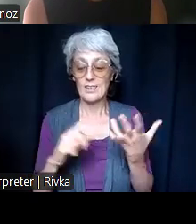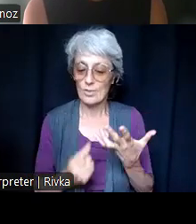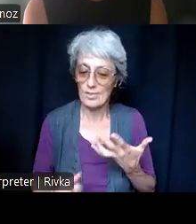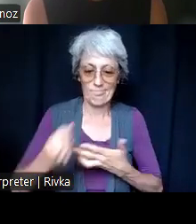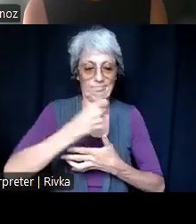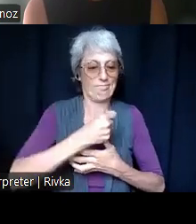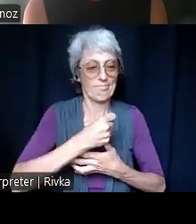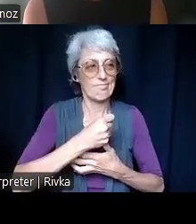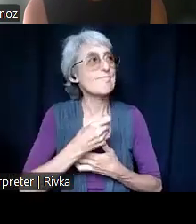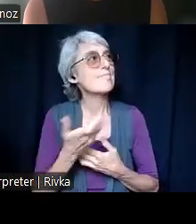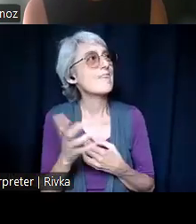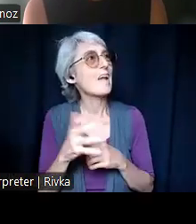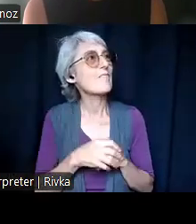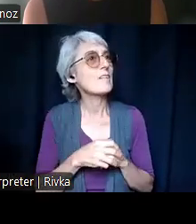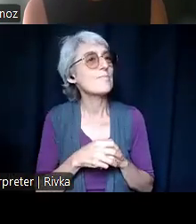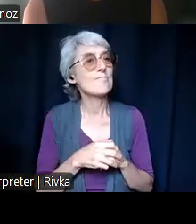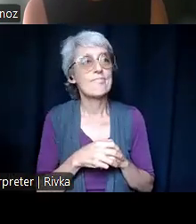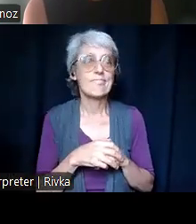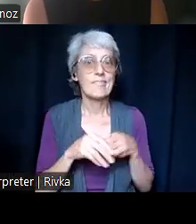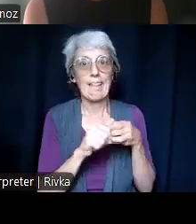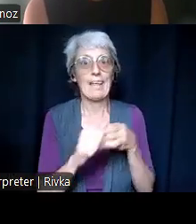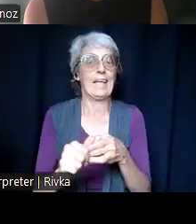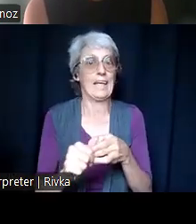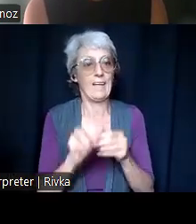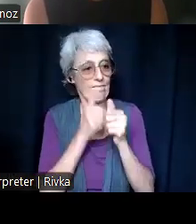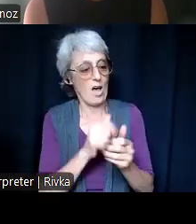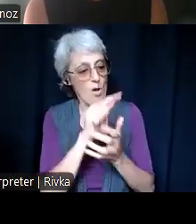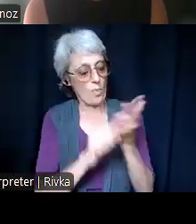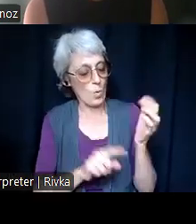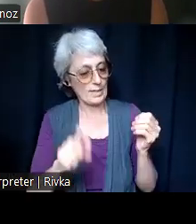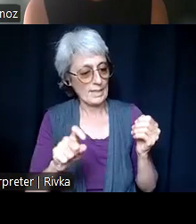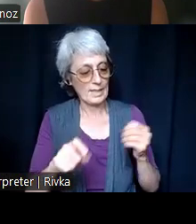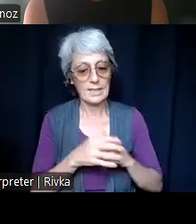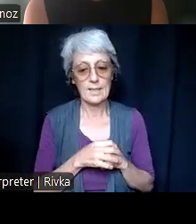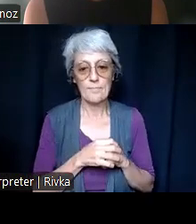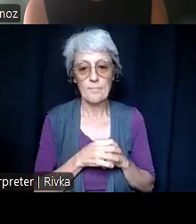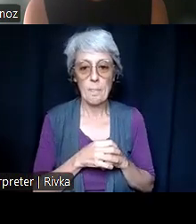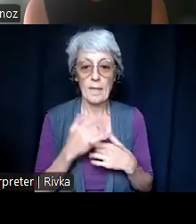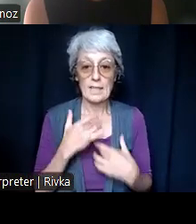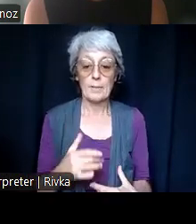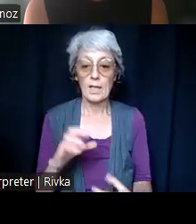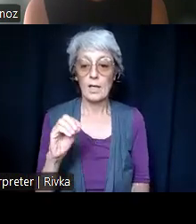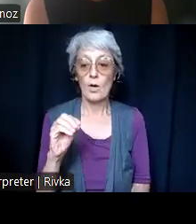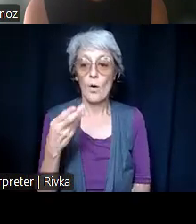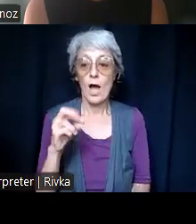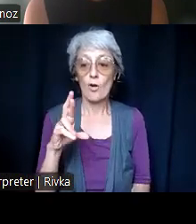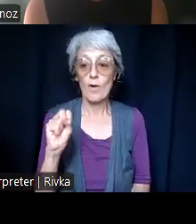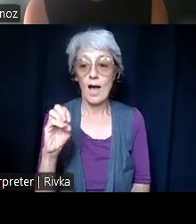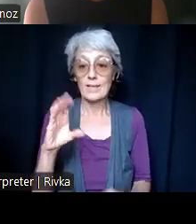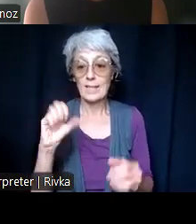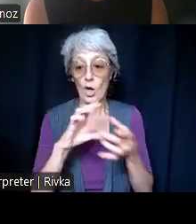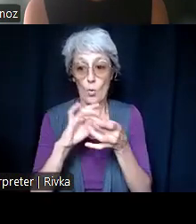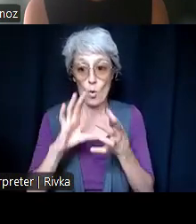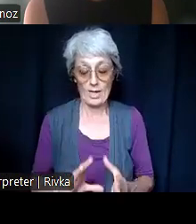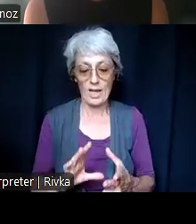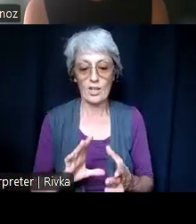kind of take the lead in terms of their needs. So it's typically the Ohio Rise Care Coordinator that's in the lead role,